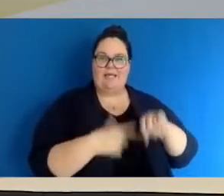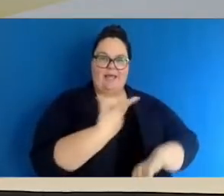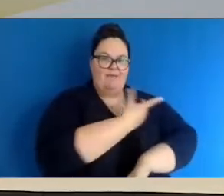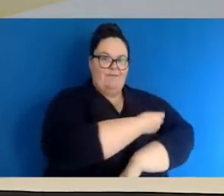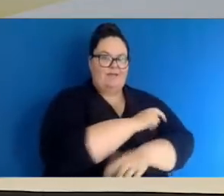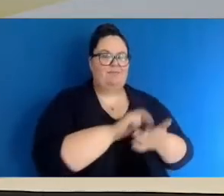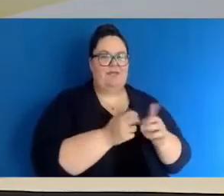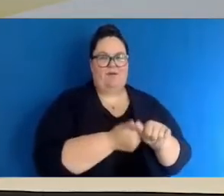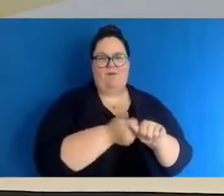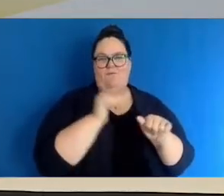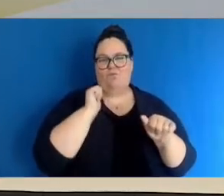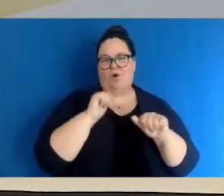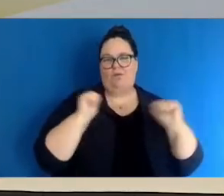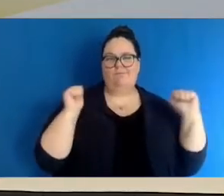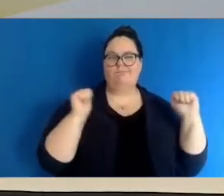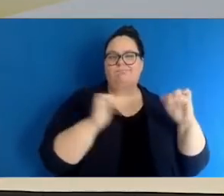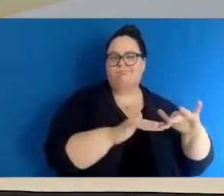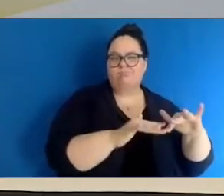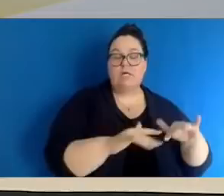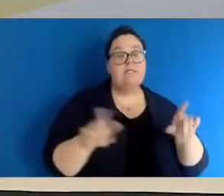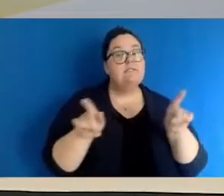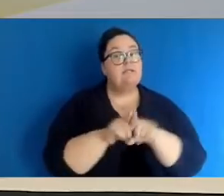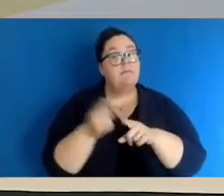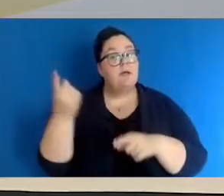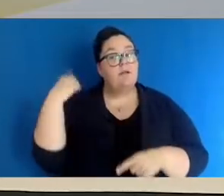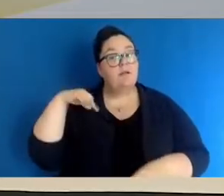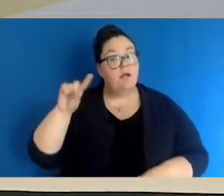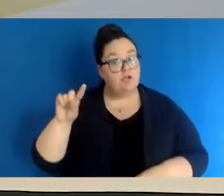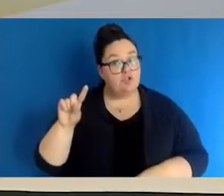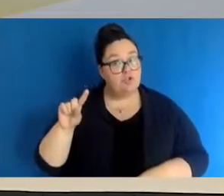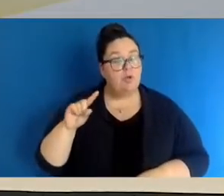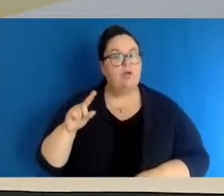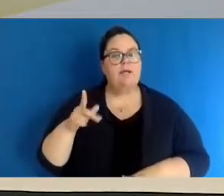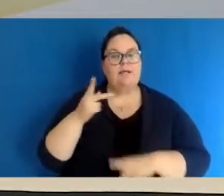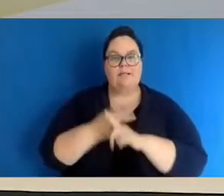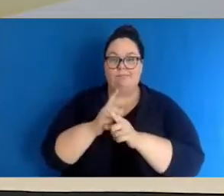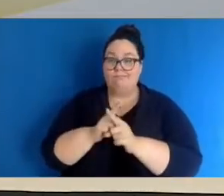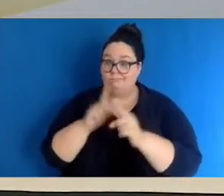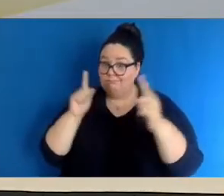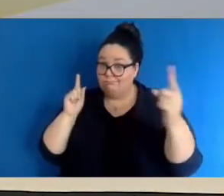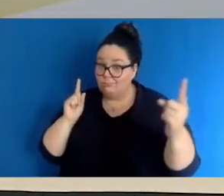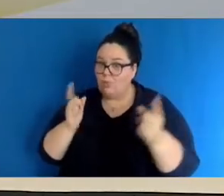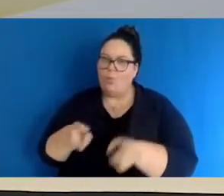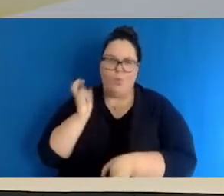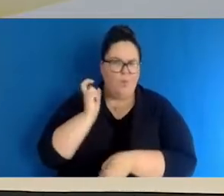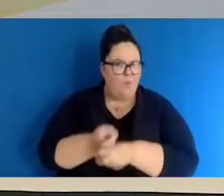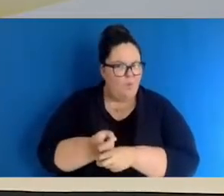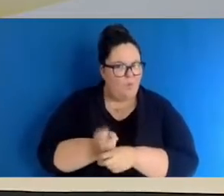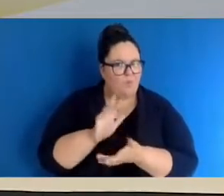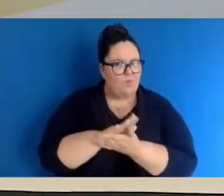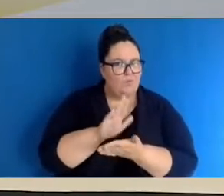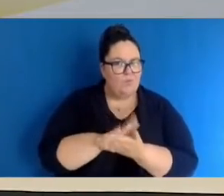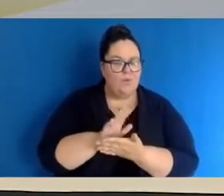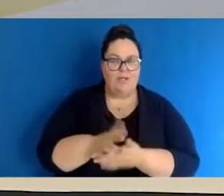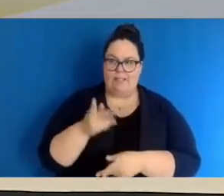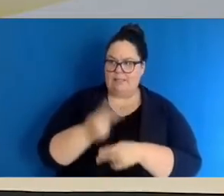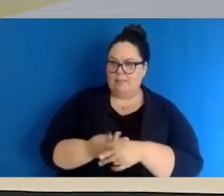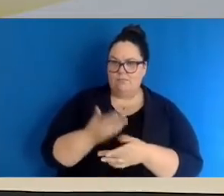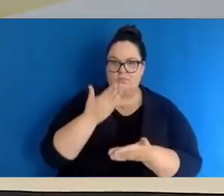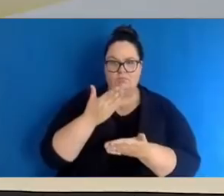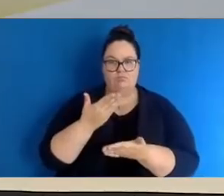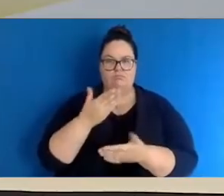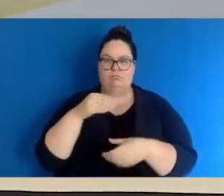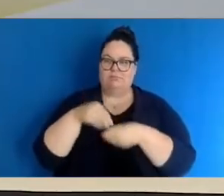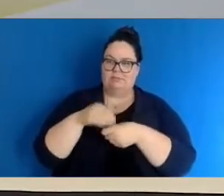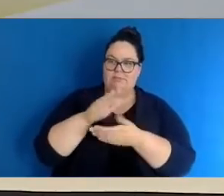vaccinated. Similar to last year, maintaining physical distancing is difficult to implement in schools while maintaining a full-time in-class learning